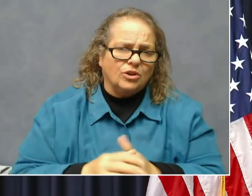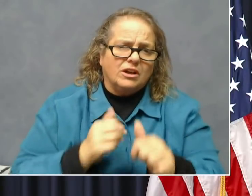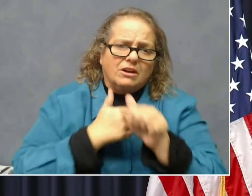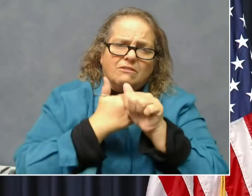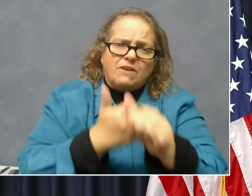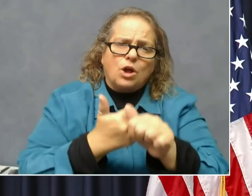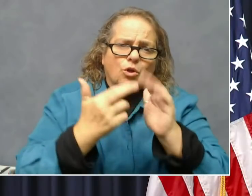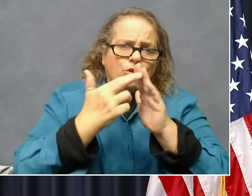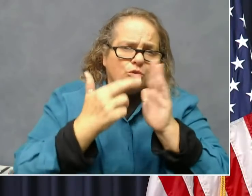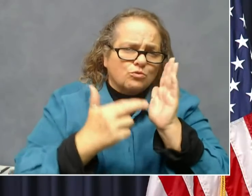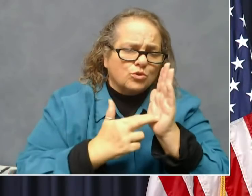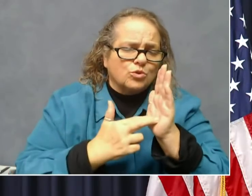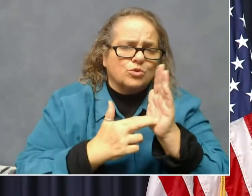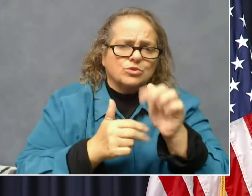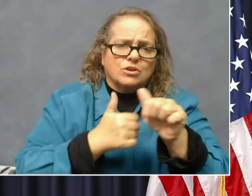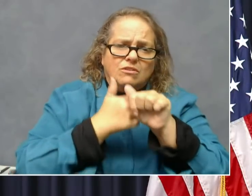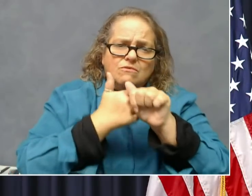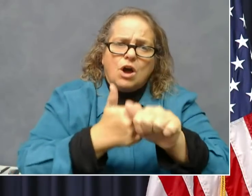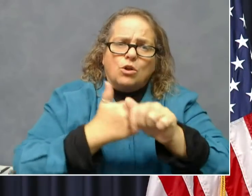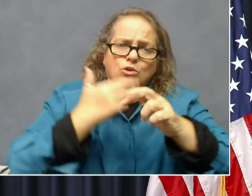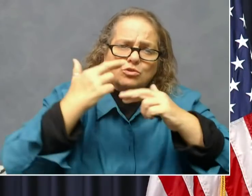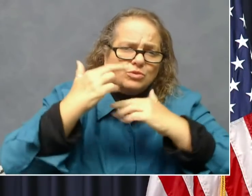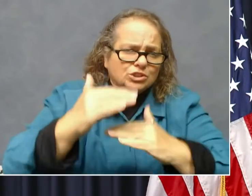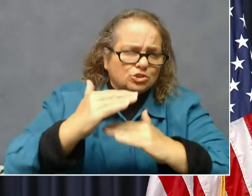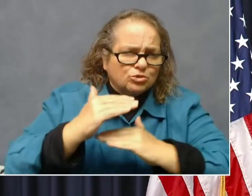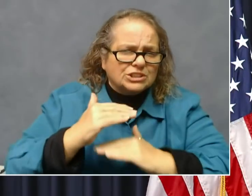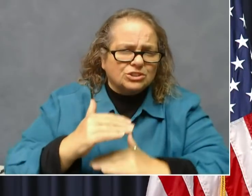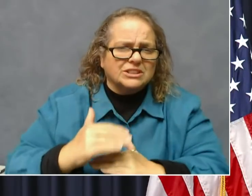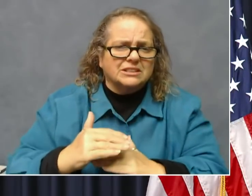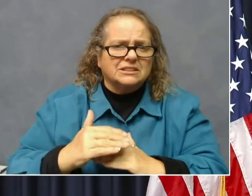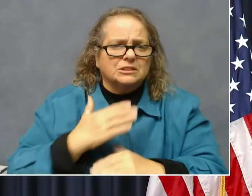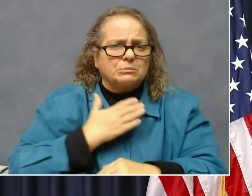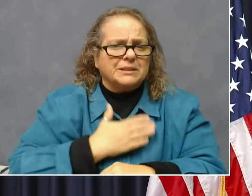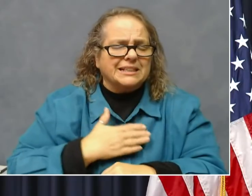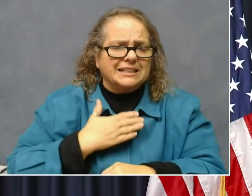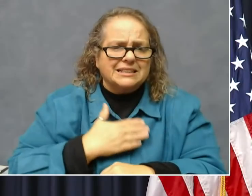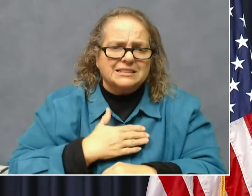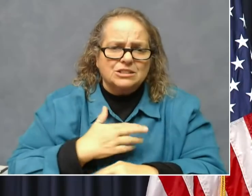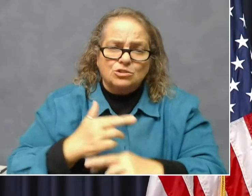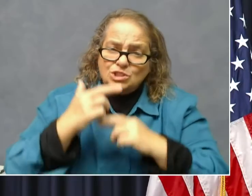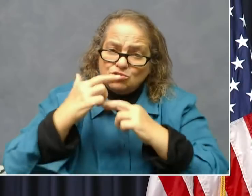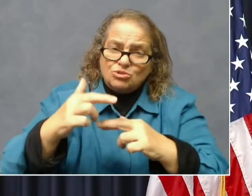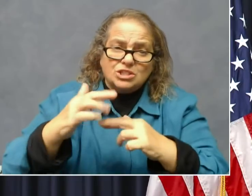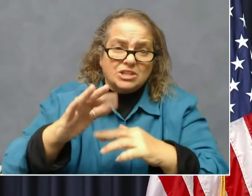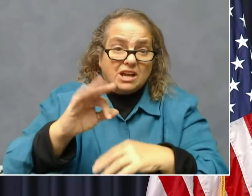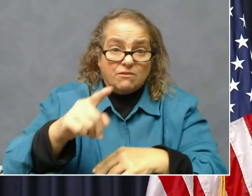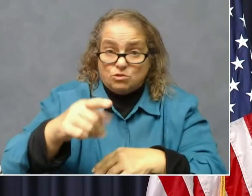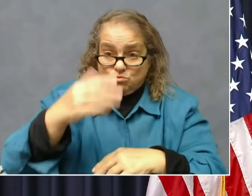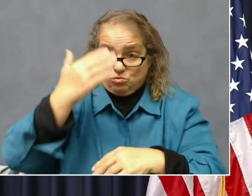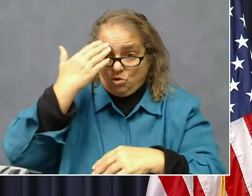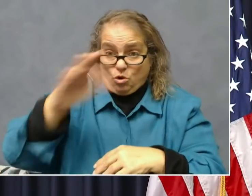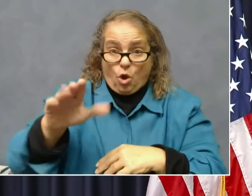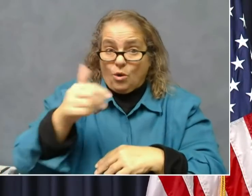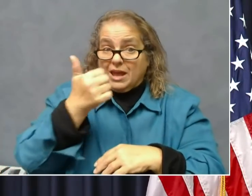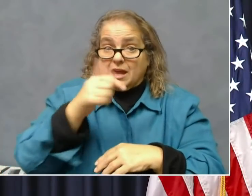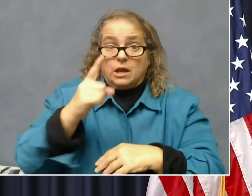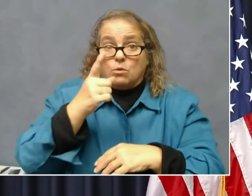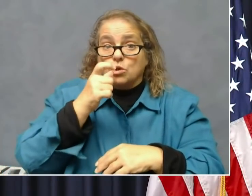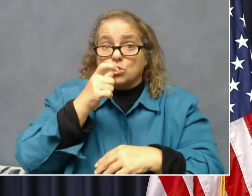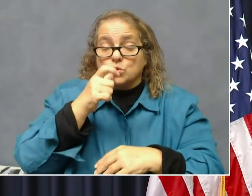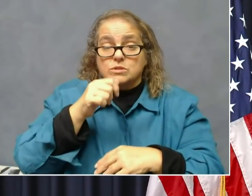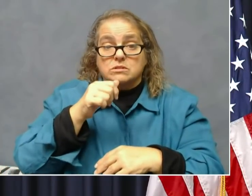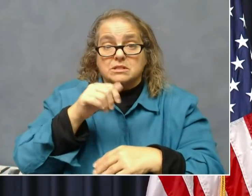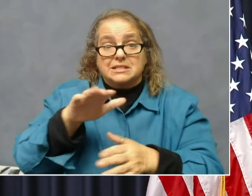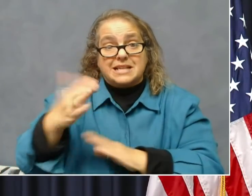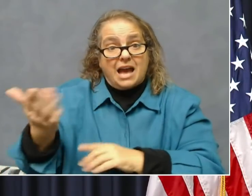the restrictions, because if you don't know someone who's been lost to COVID, if someone close to you hasn't